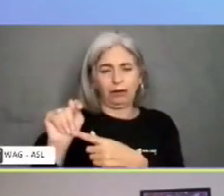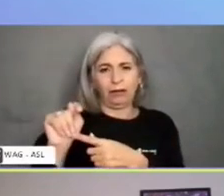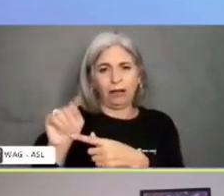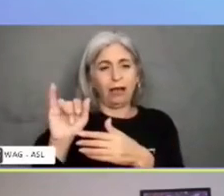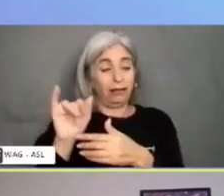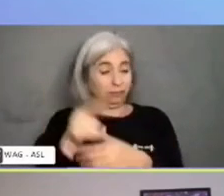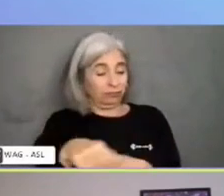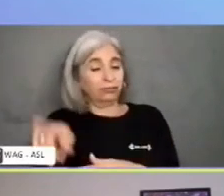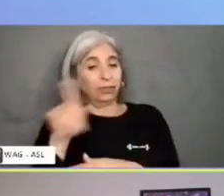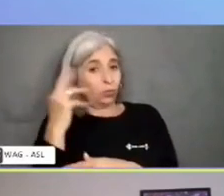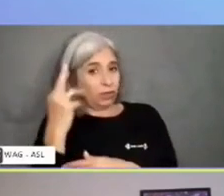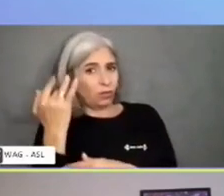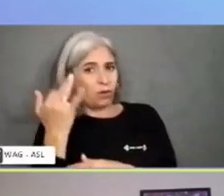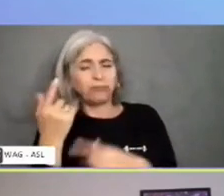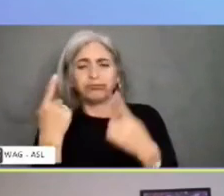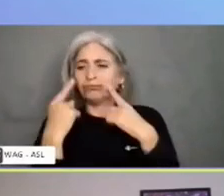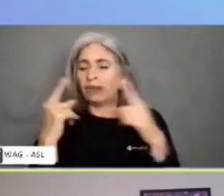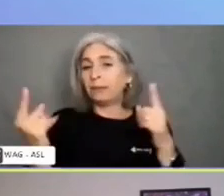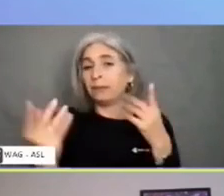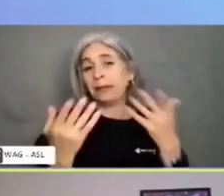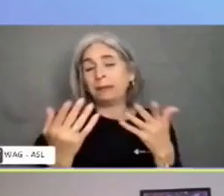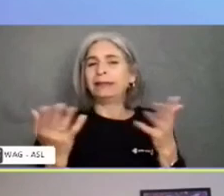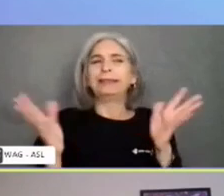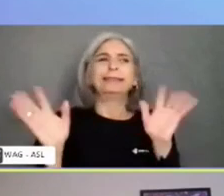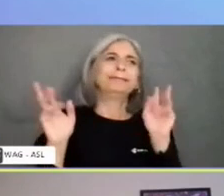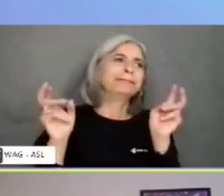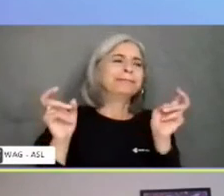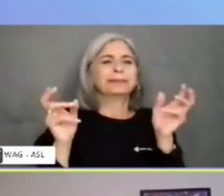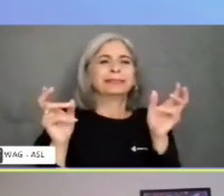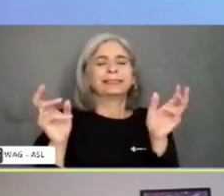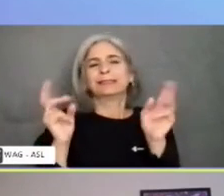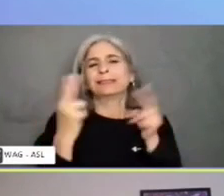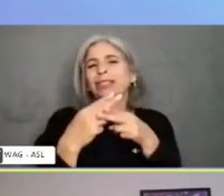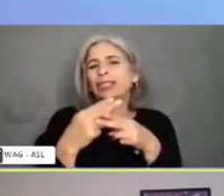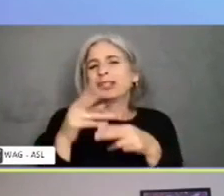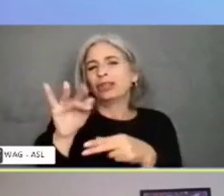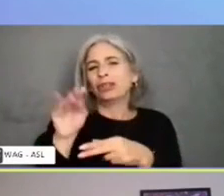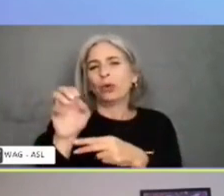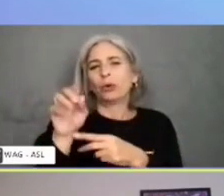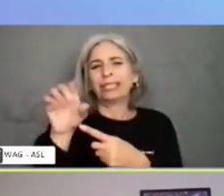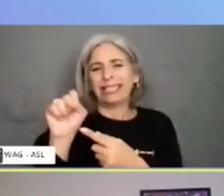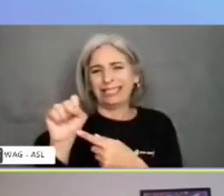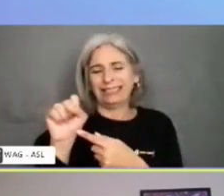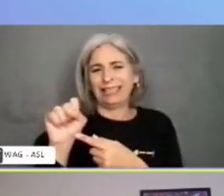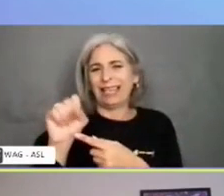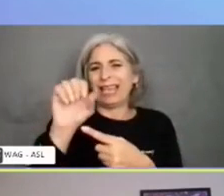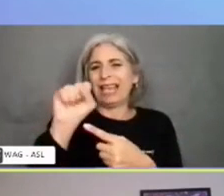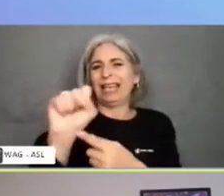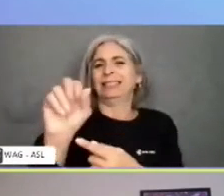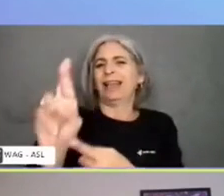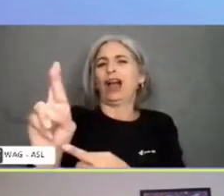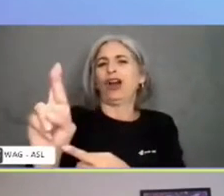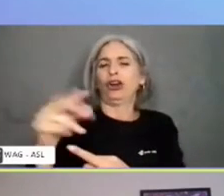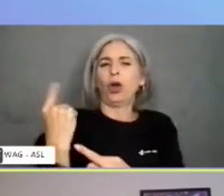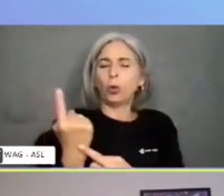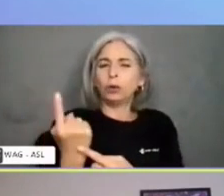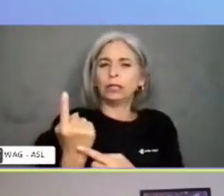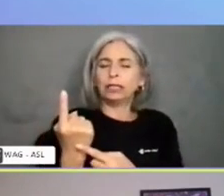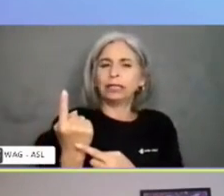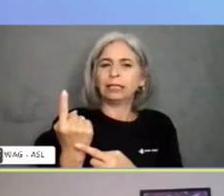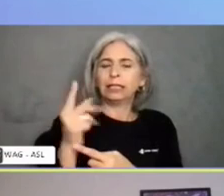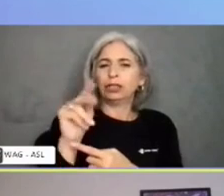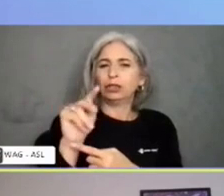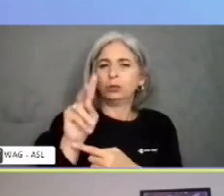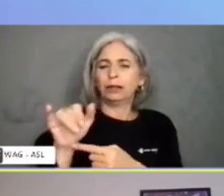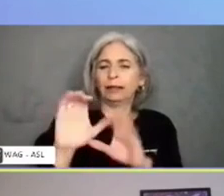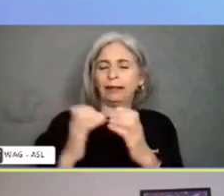get the famous or perhaps infamous or notorious SR only utility class, also called